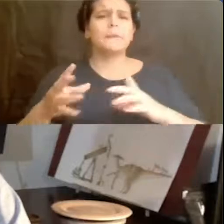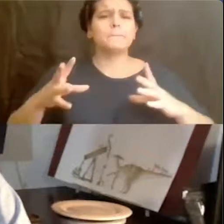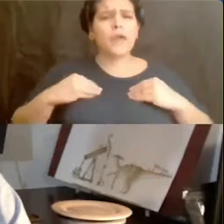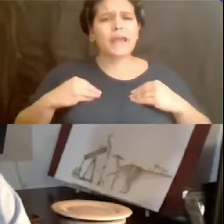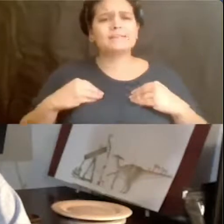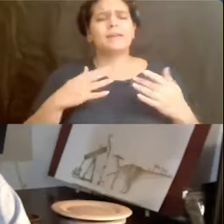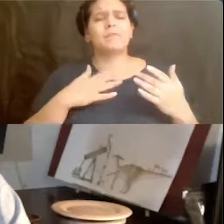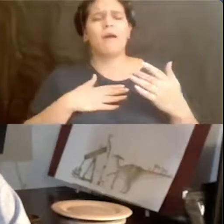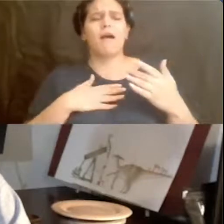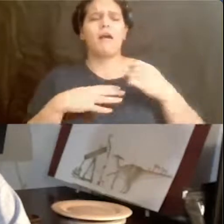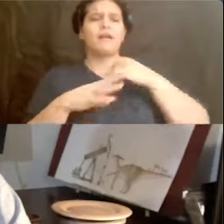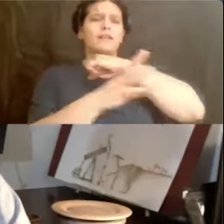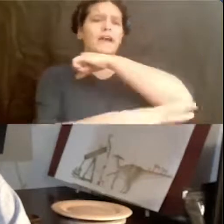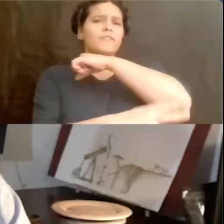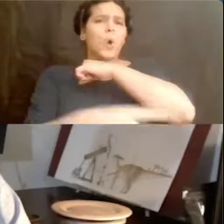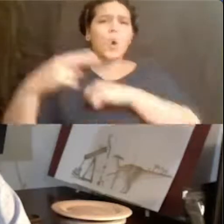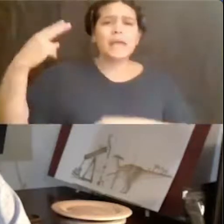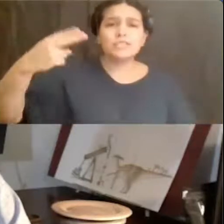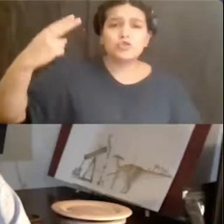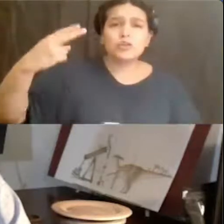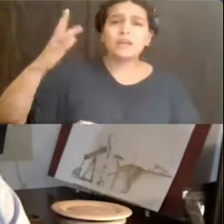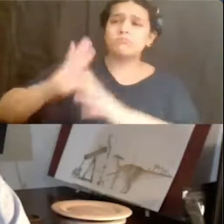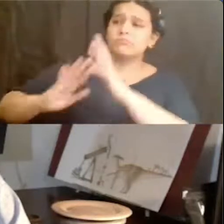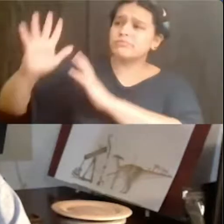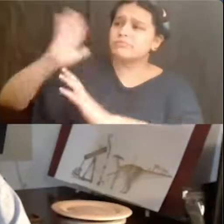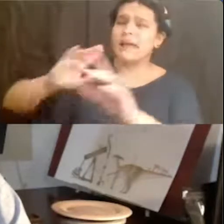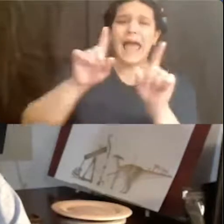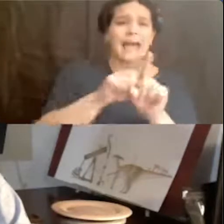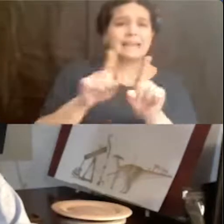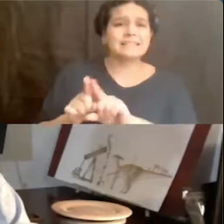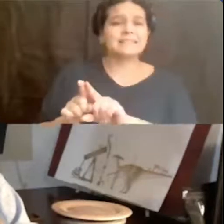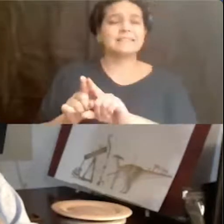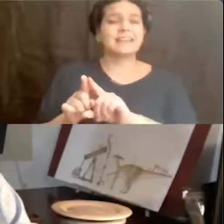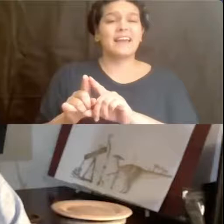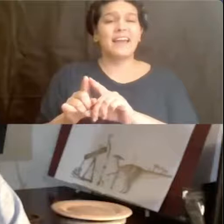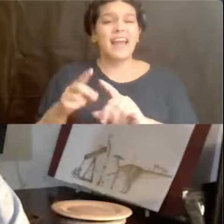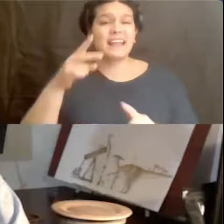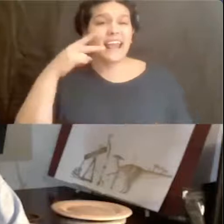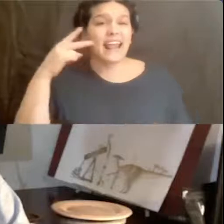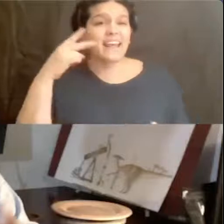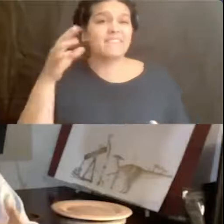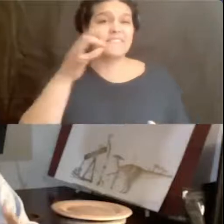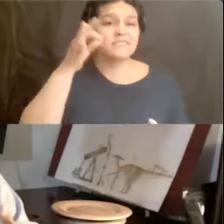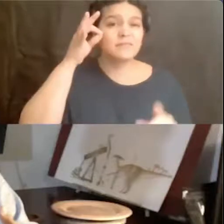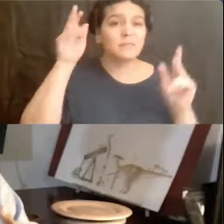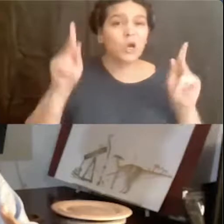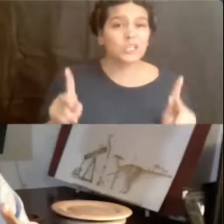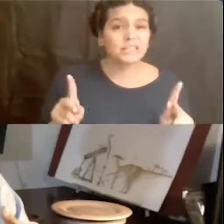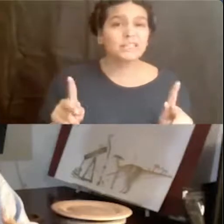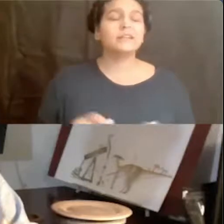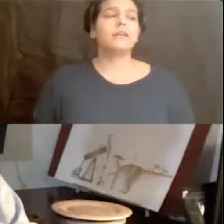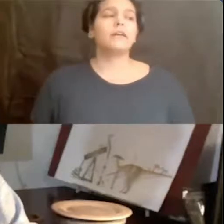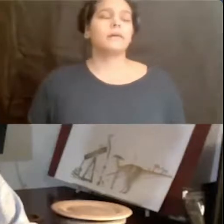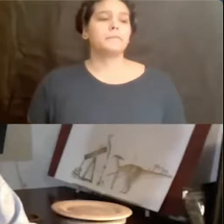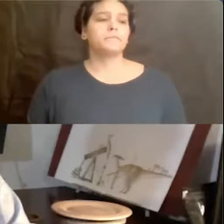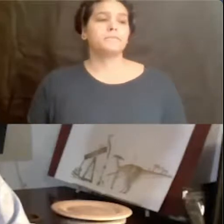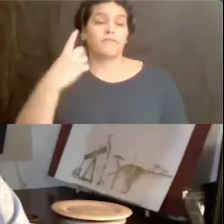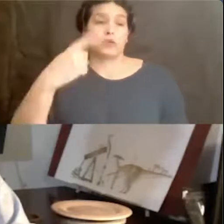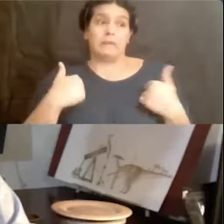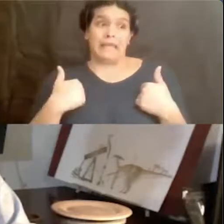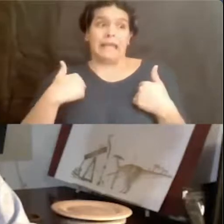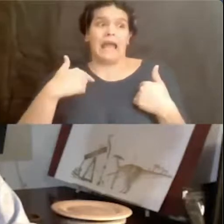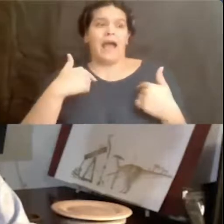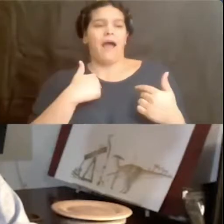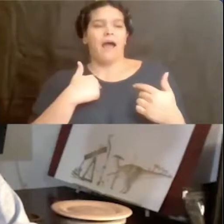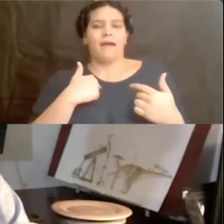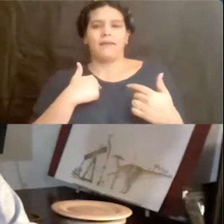history and my history as a Native American person. And for me, I attribute